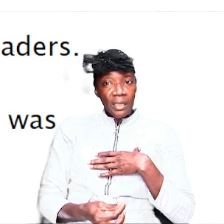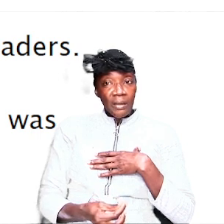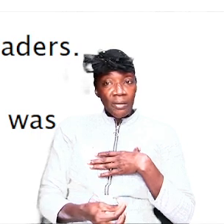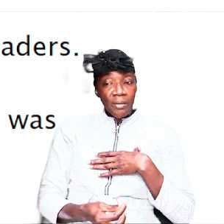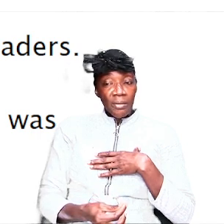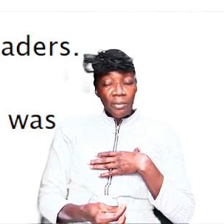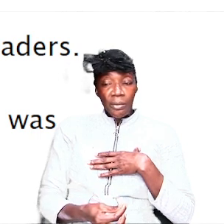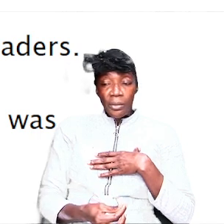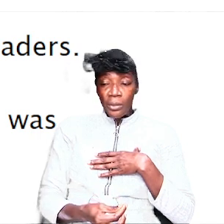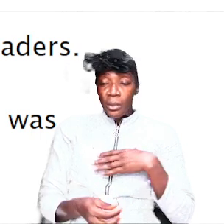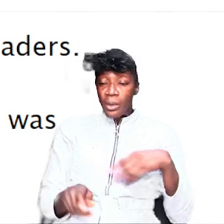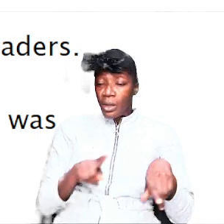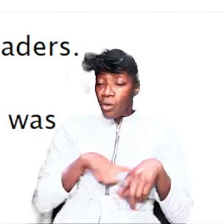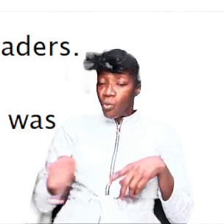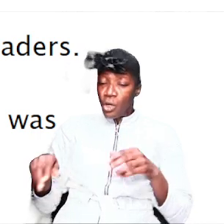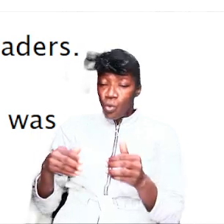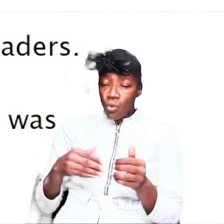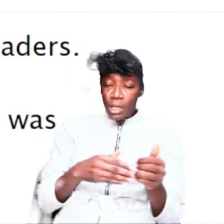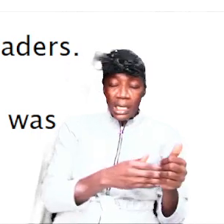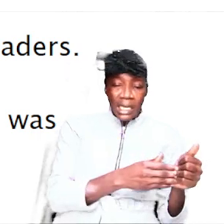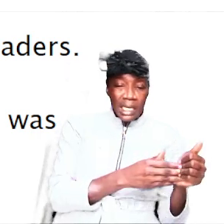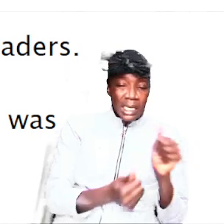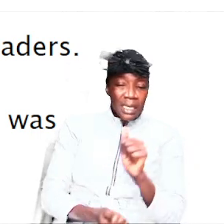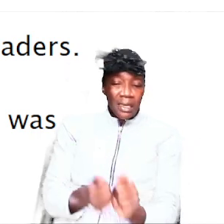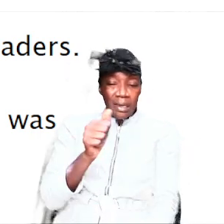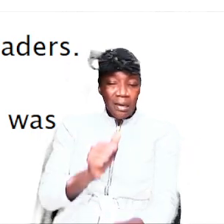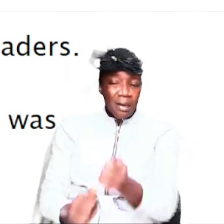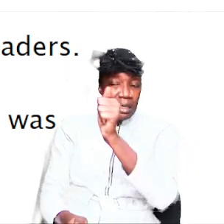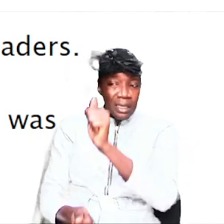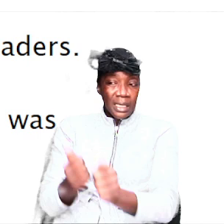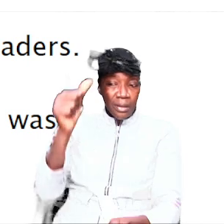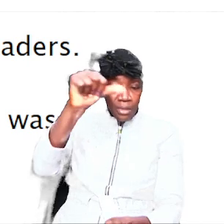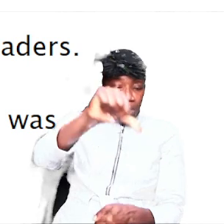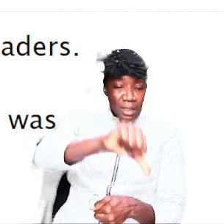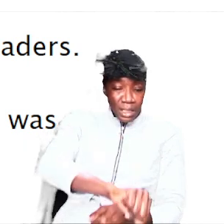are not led into condemnation.